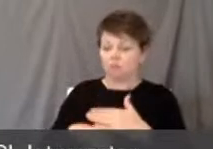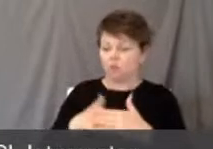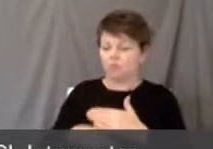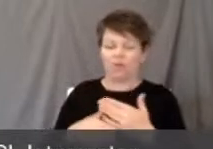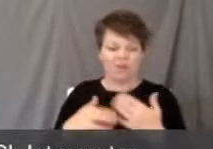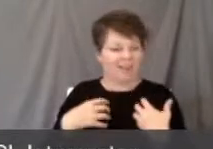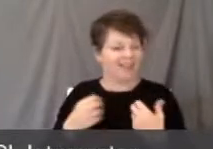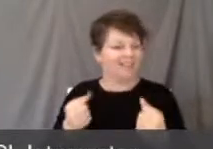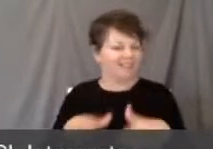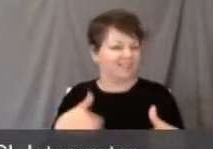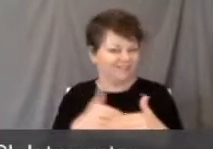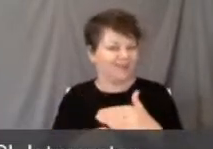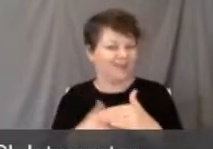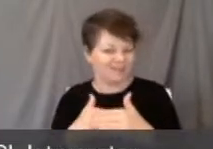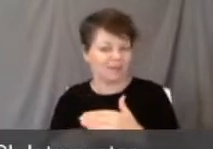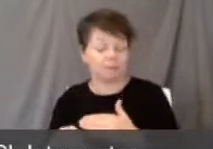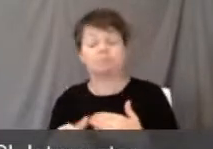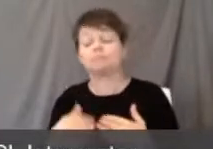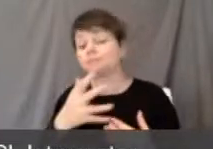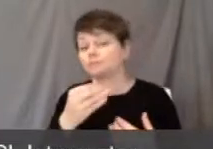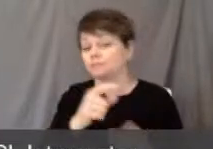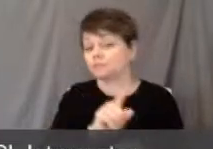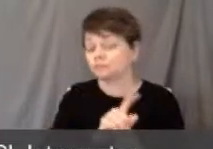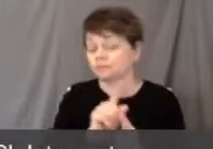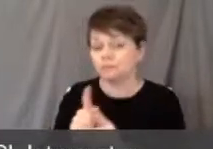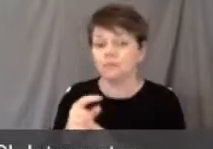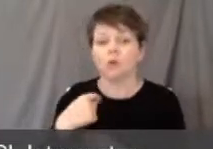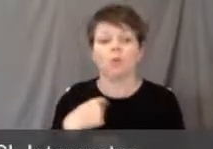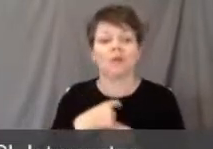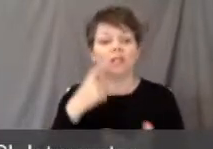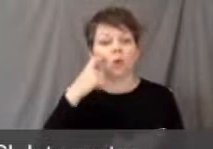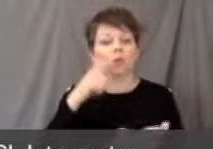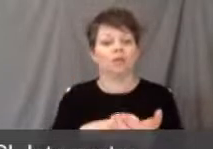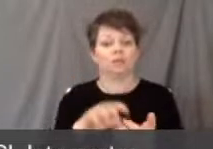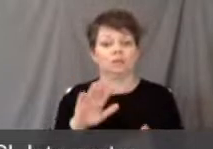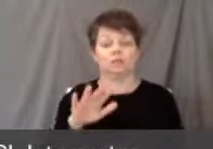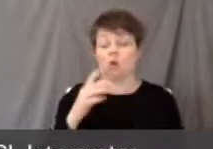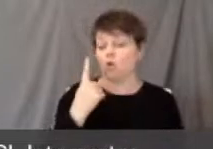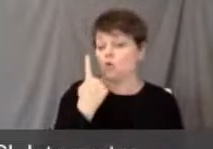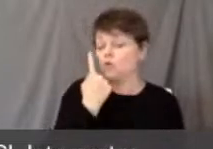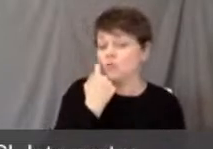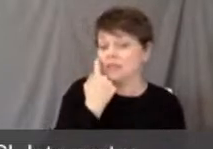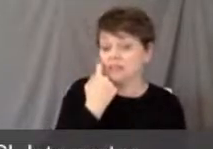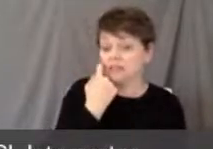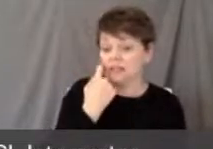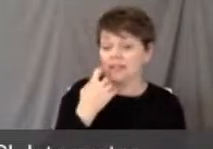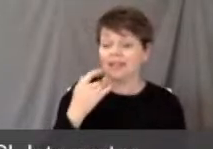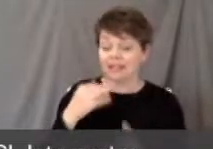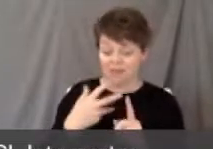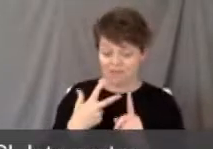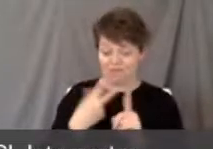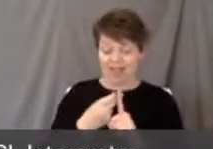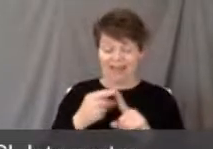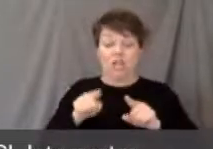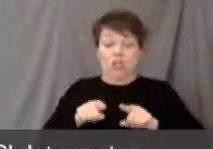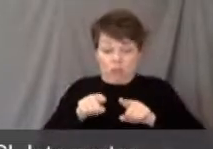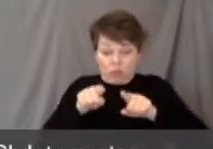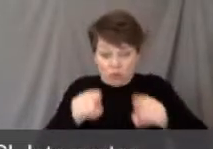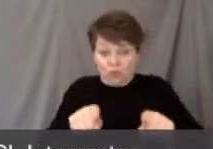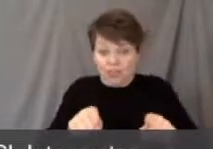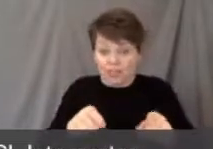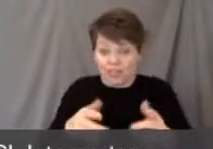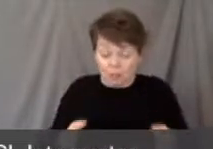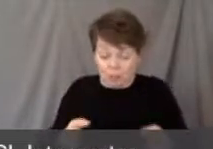And in fact, we found recently that being vaccinated during pregnancy actually passes